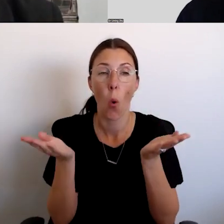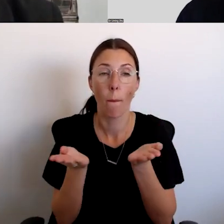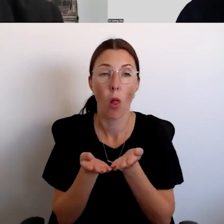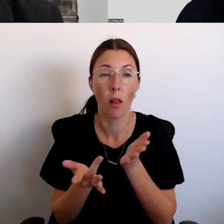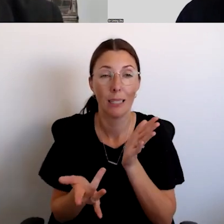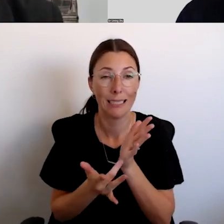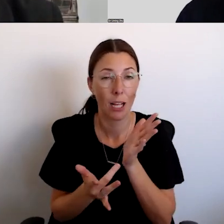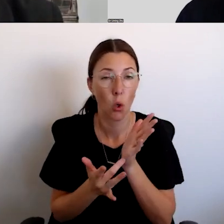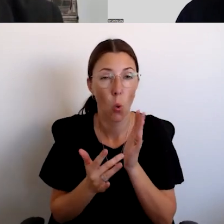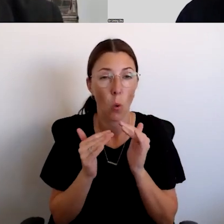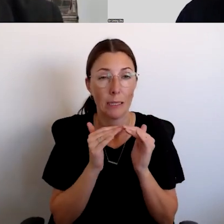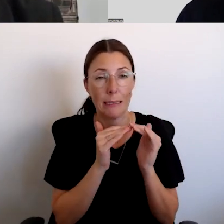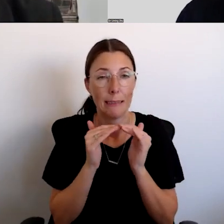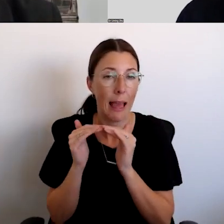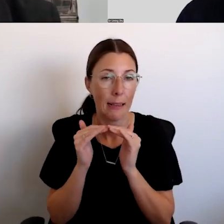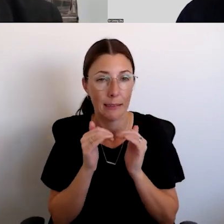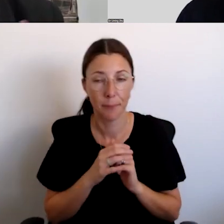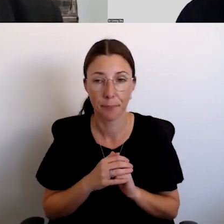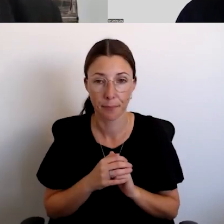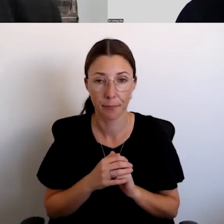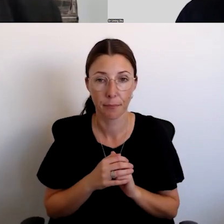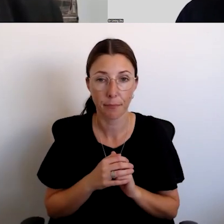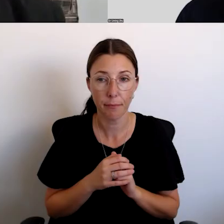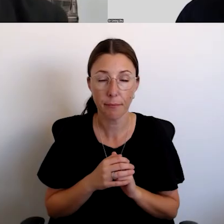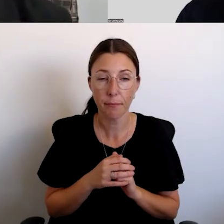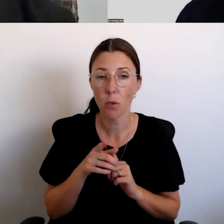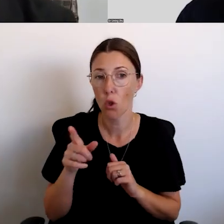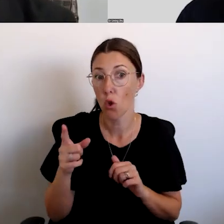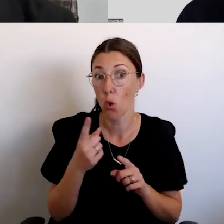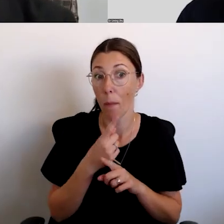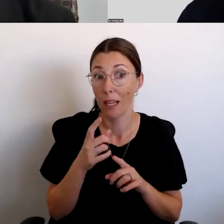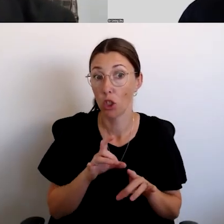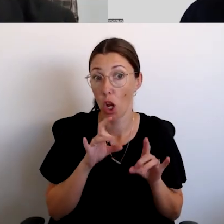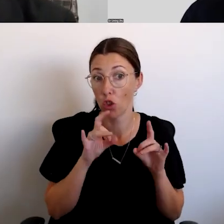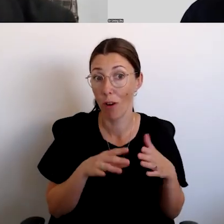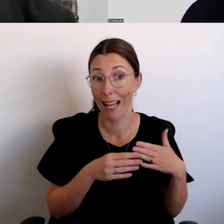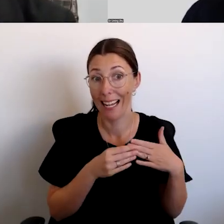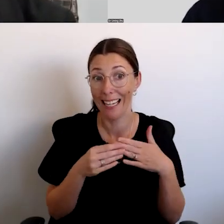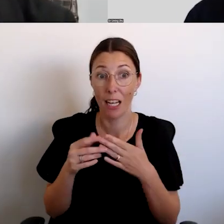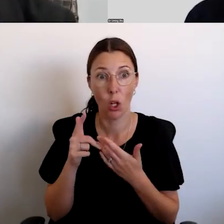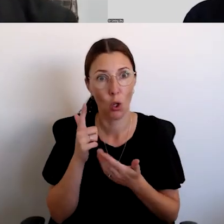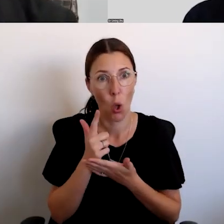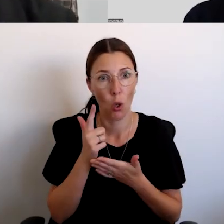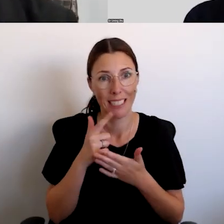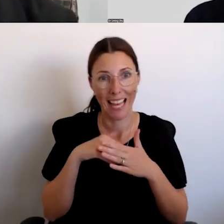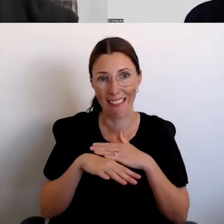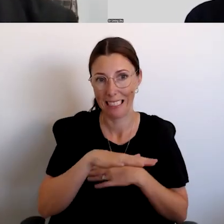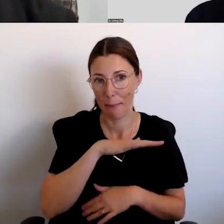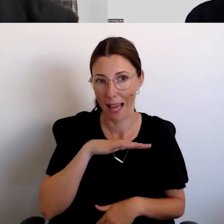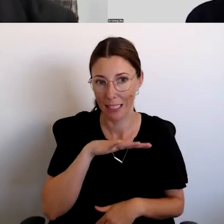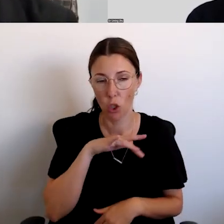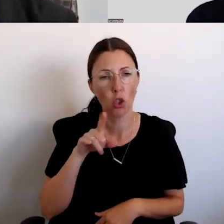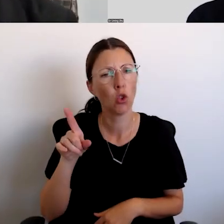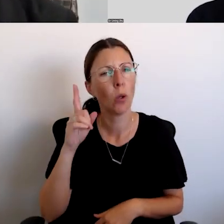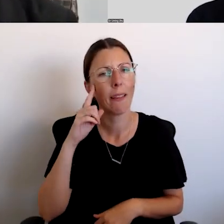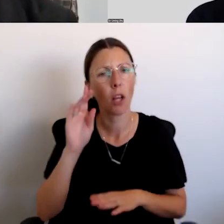work you're doing and with Canada. And you mentioned actually Australia is leading much of this space, which is great. Do you think global